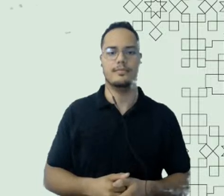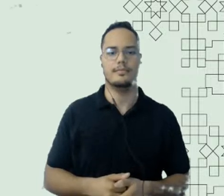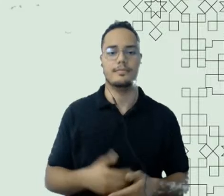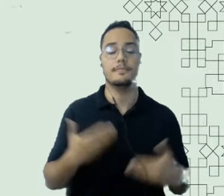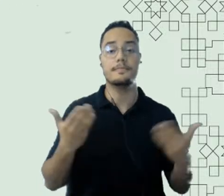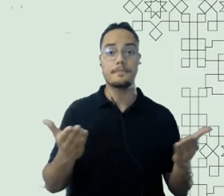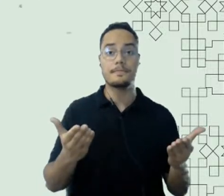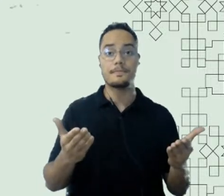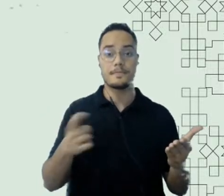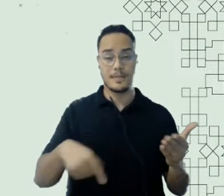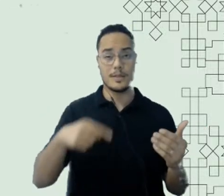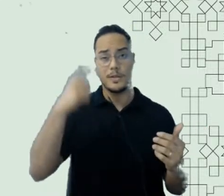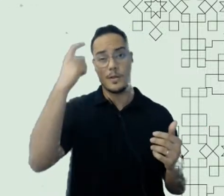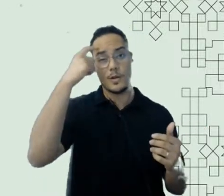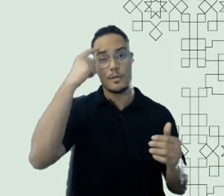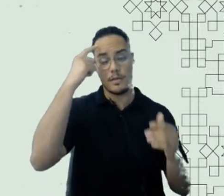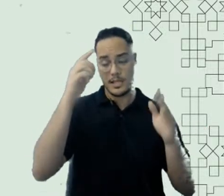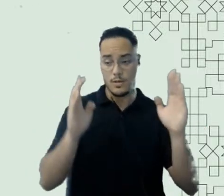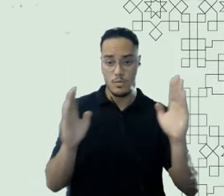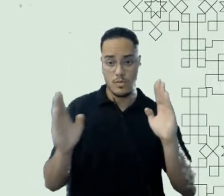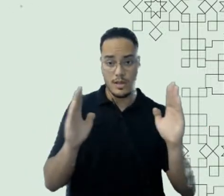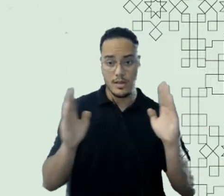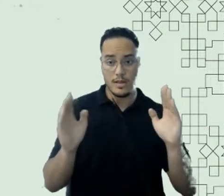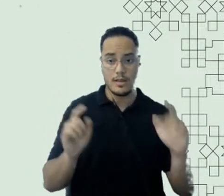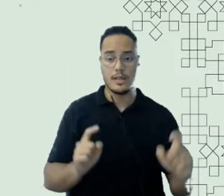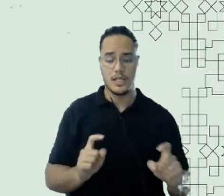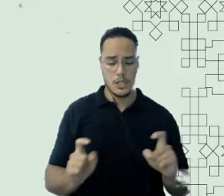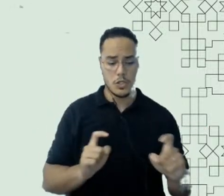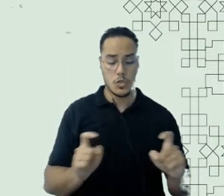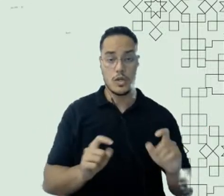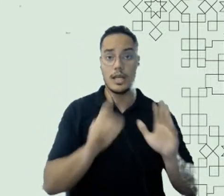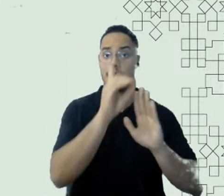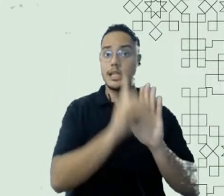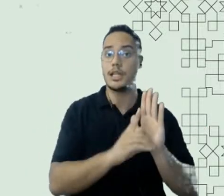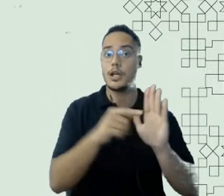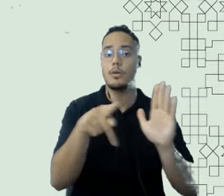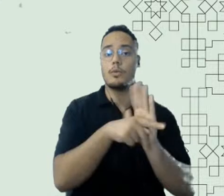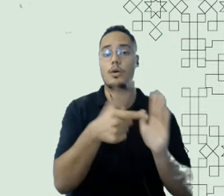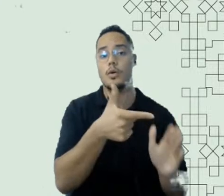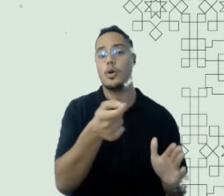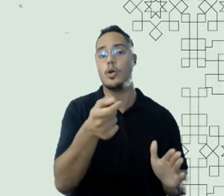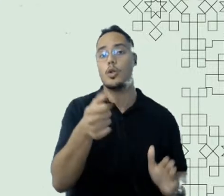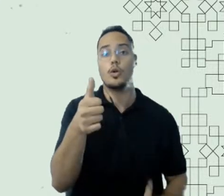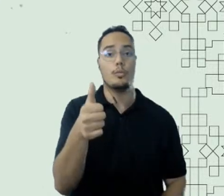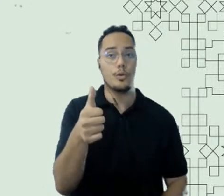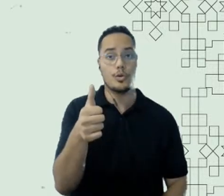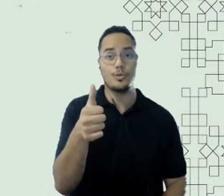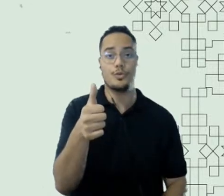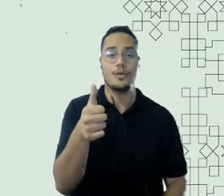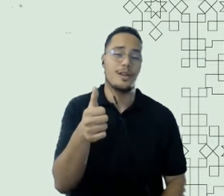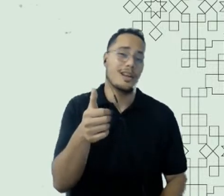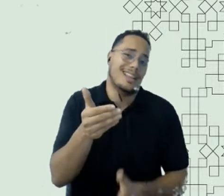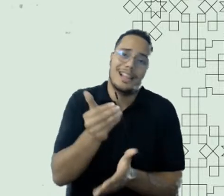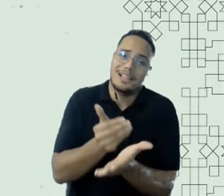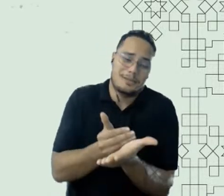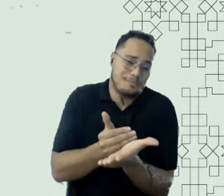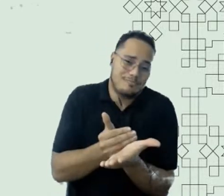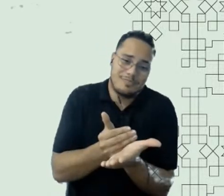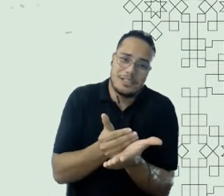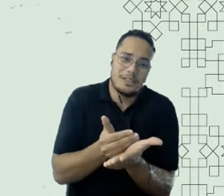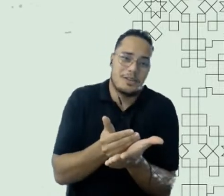the 2001, we were really at the very beginning of what the internet would become. And of course, if you